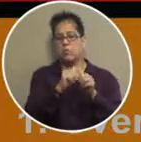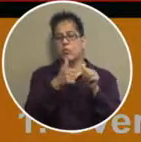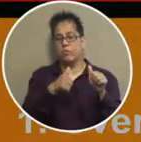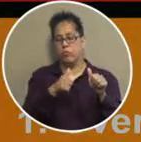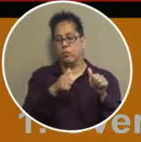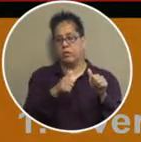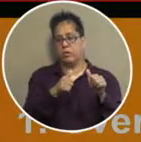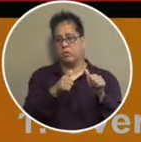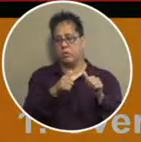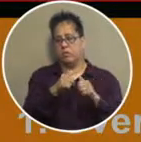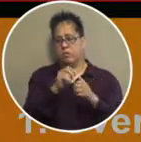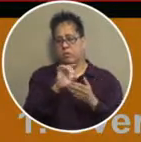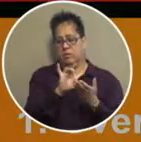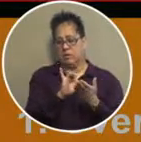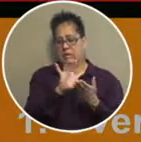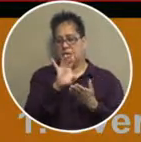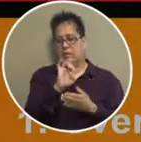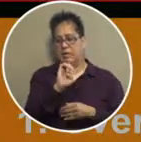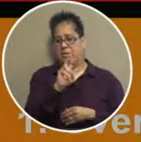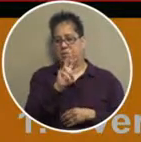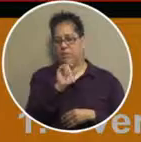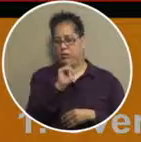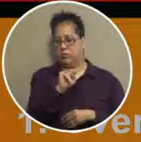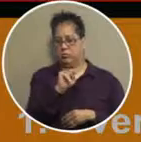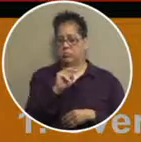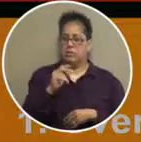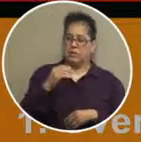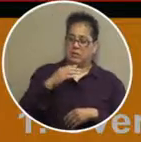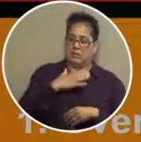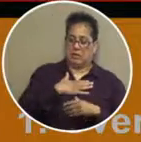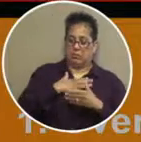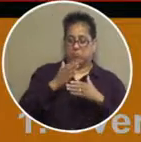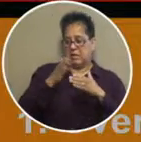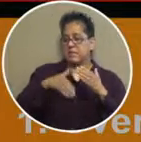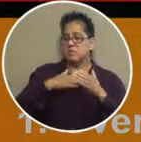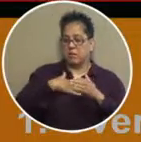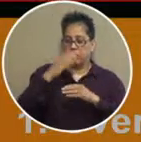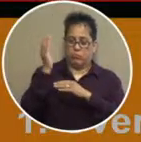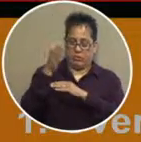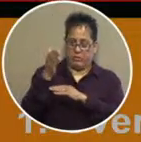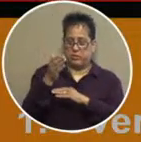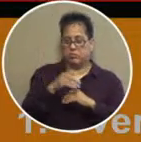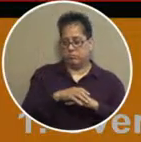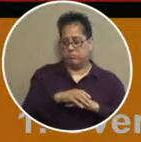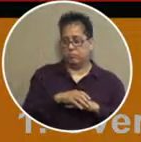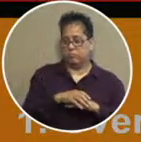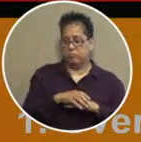from taking place. That is the extent of my presentation. Thank you.